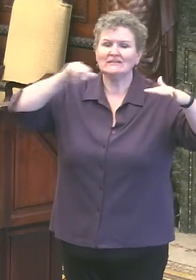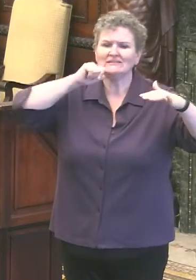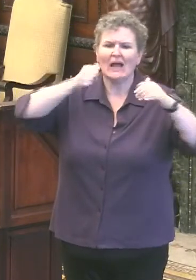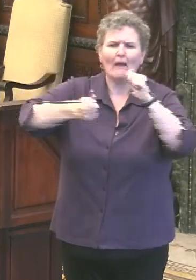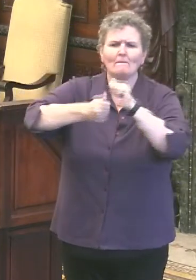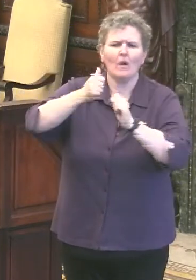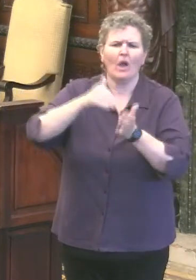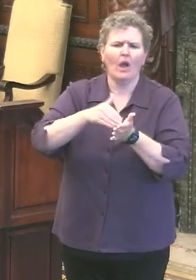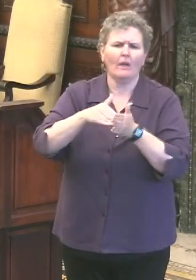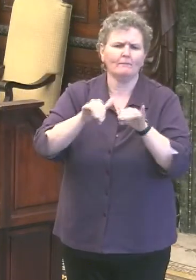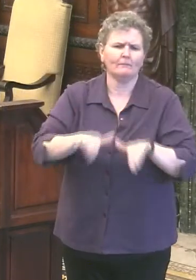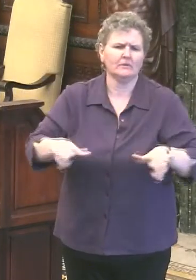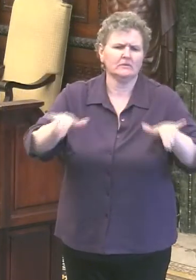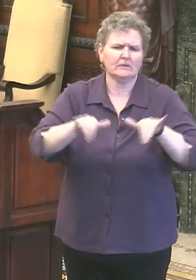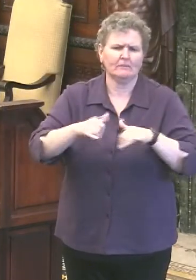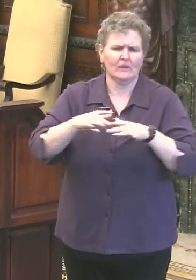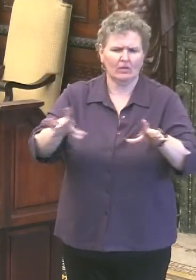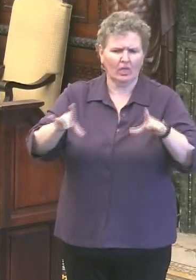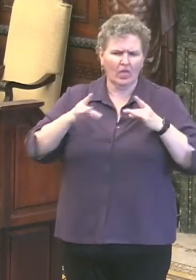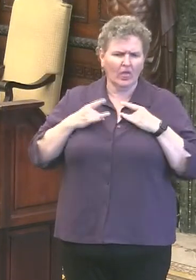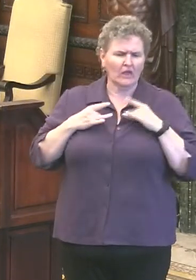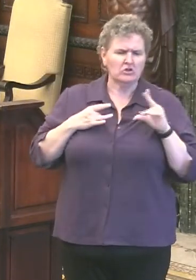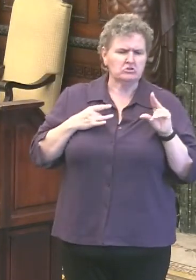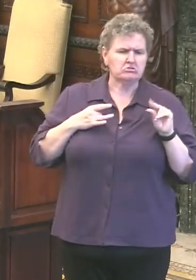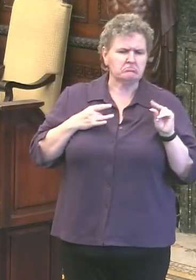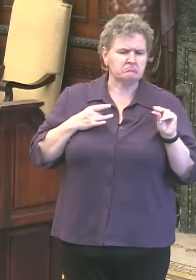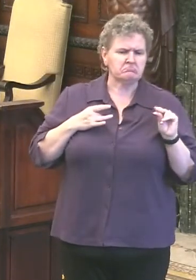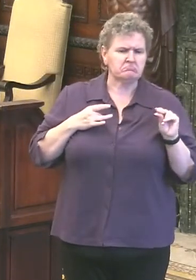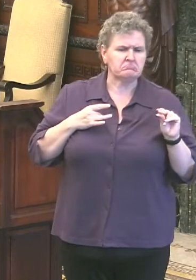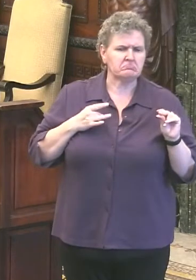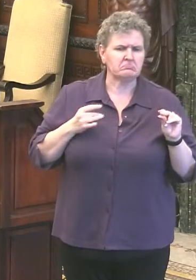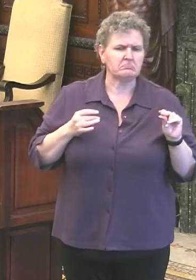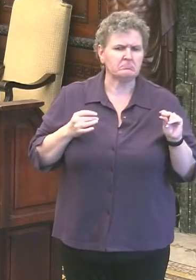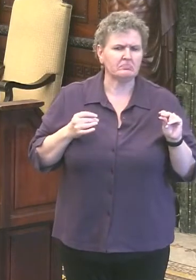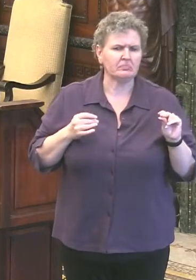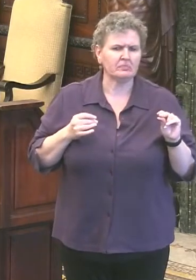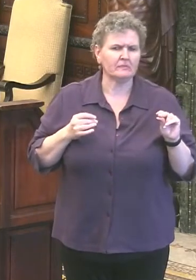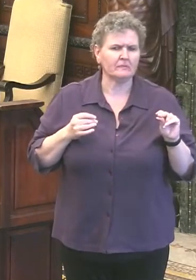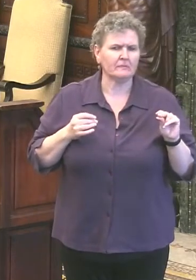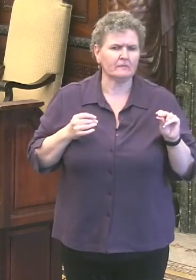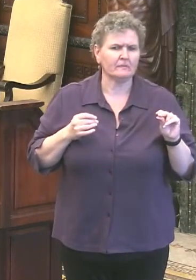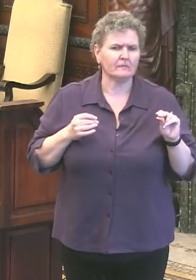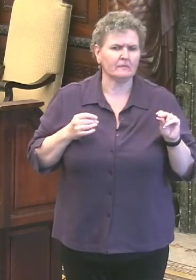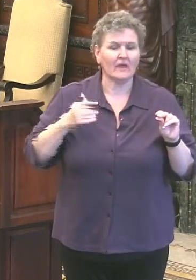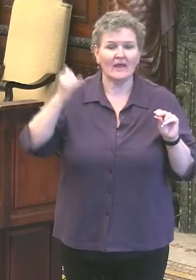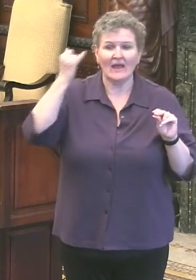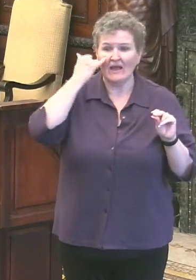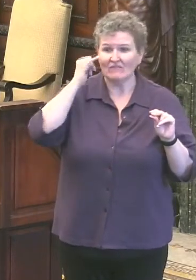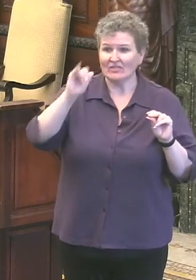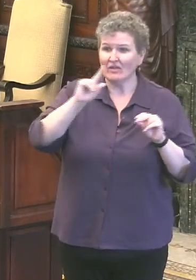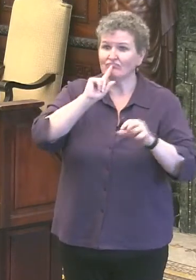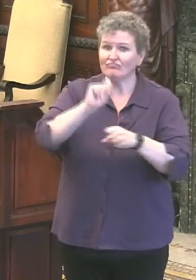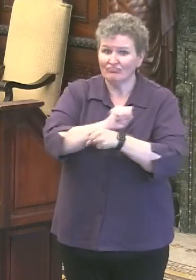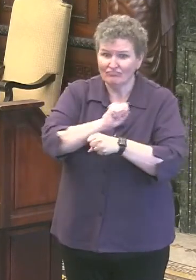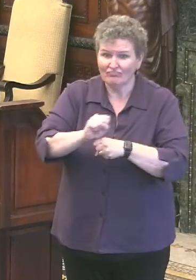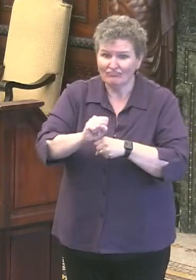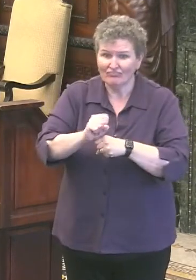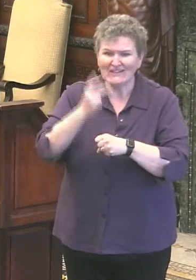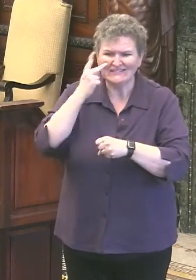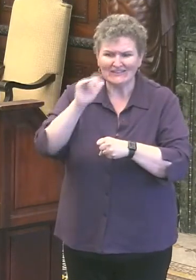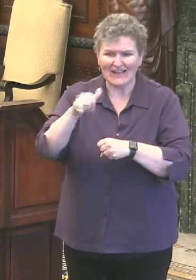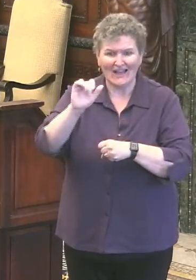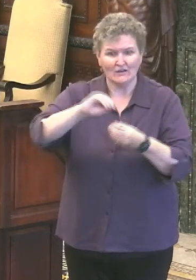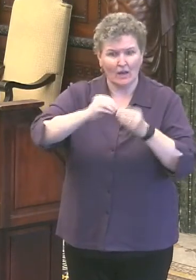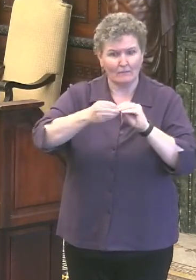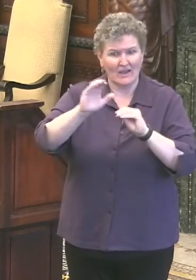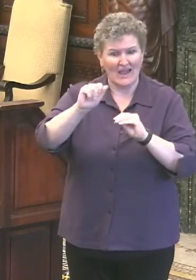this were really traveling widely through the air, as some other viruses do, and we would see cases, for example, where the infected person was in